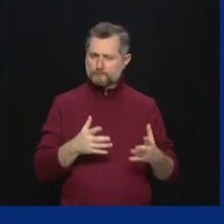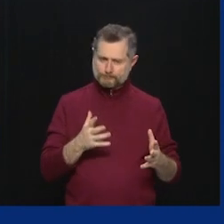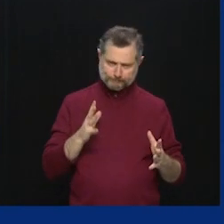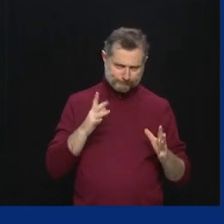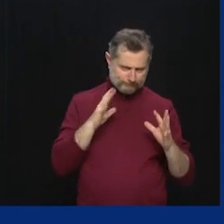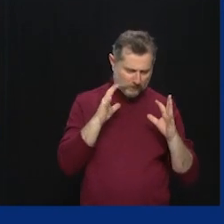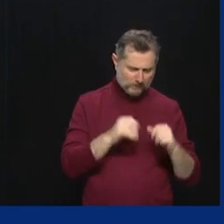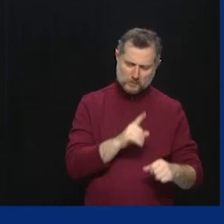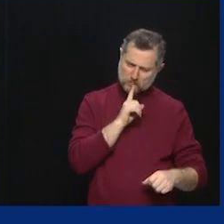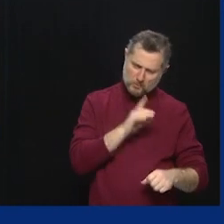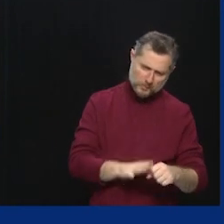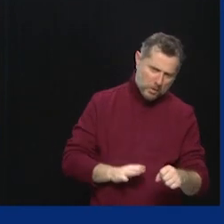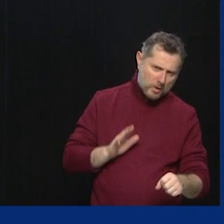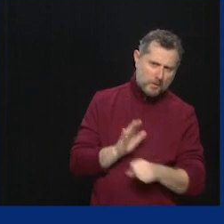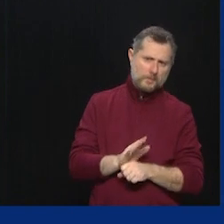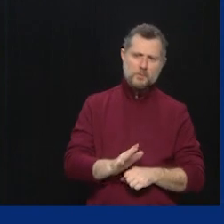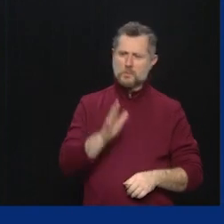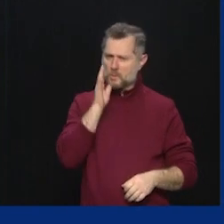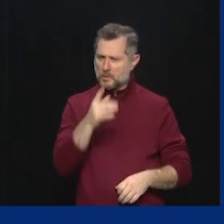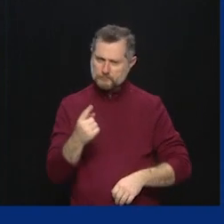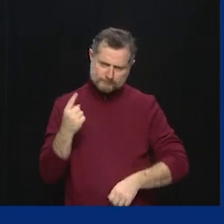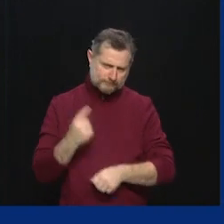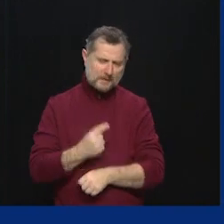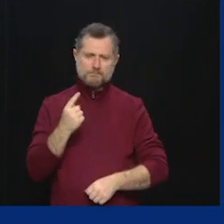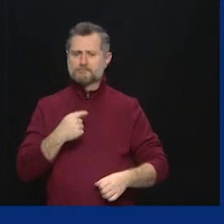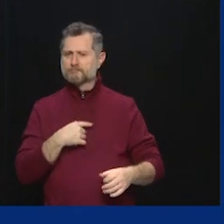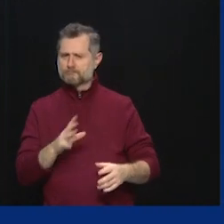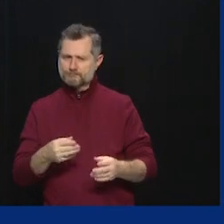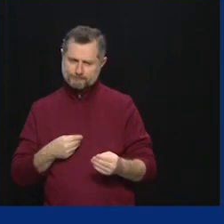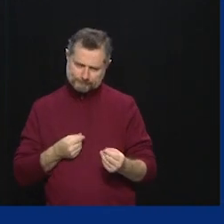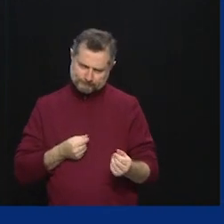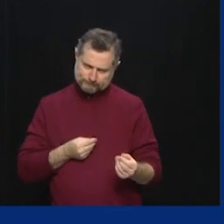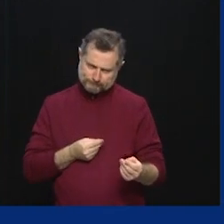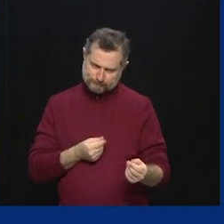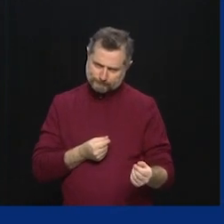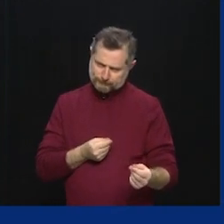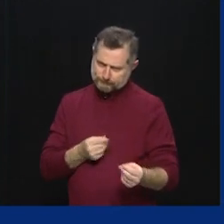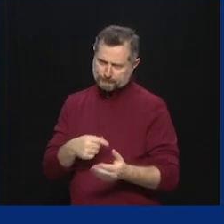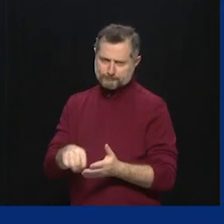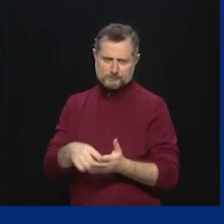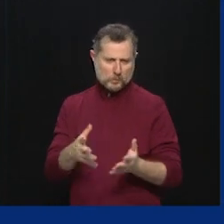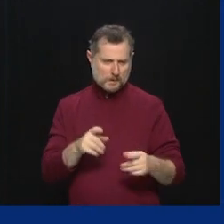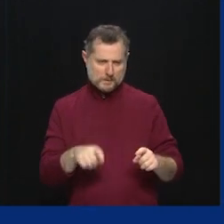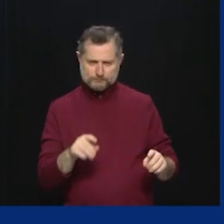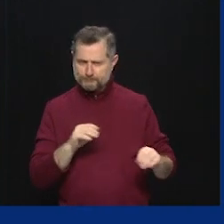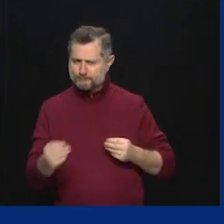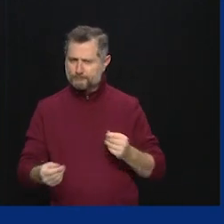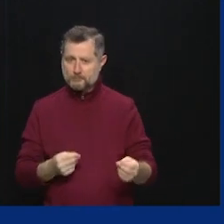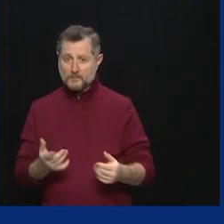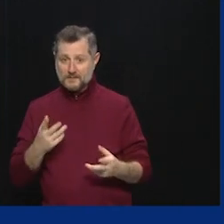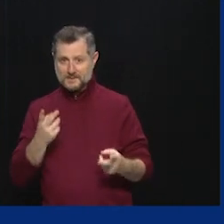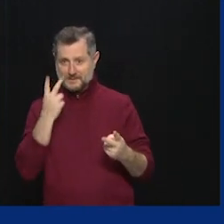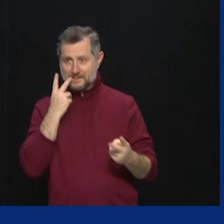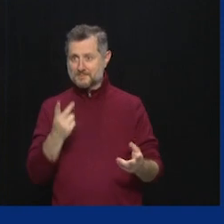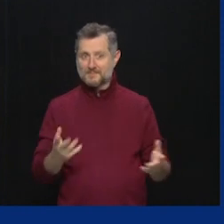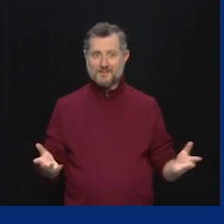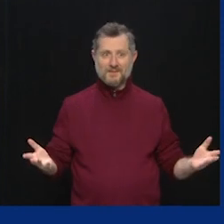spared no expense. And that's why you see exactly what you see here